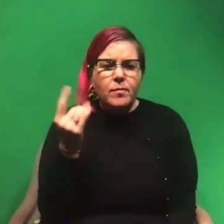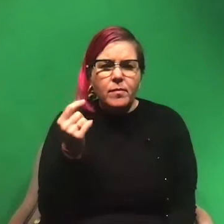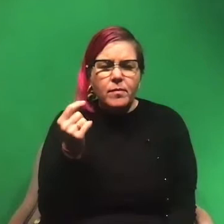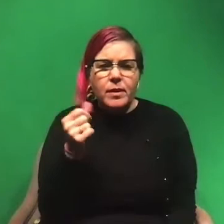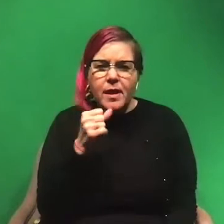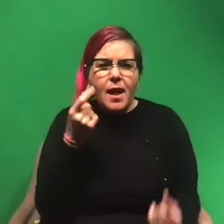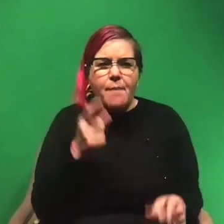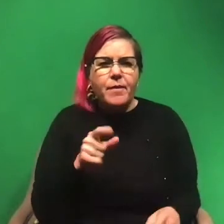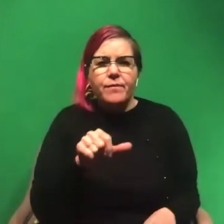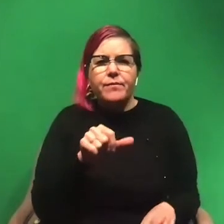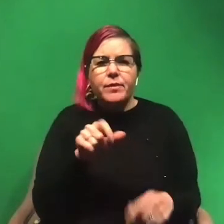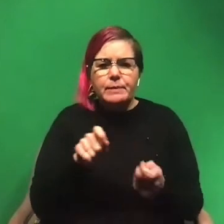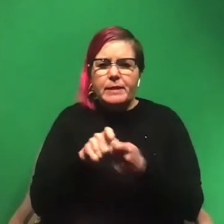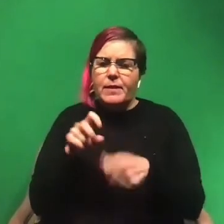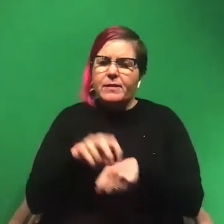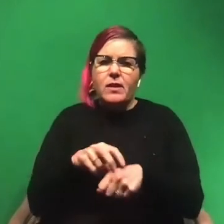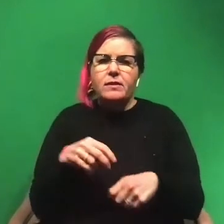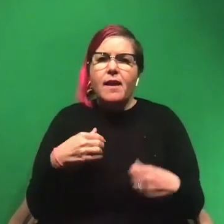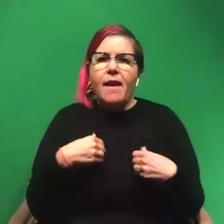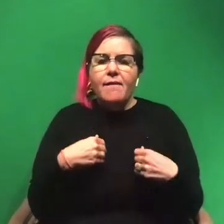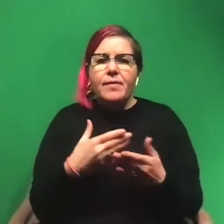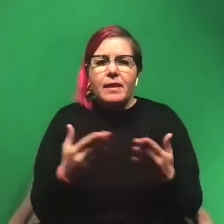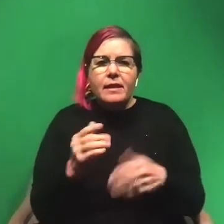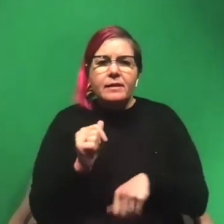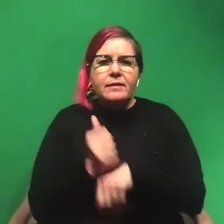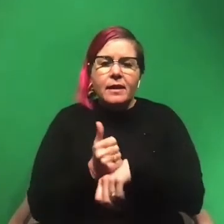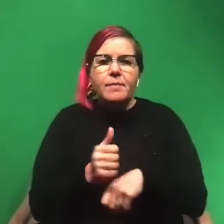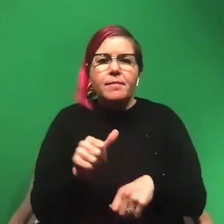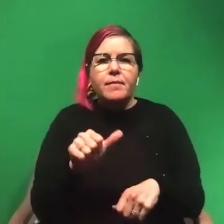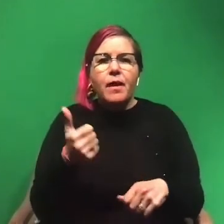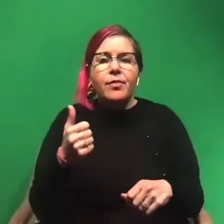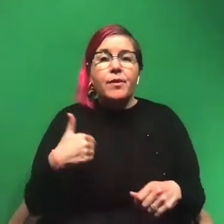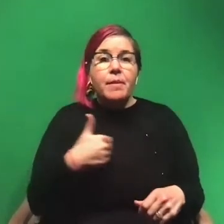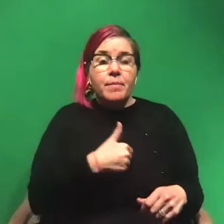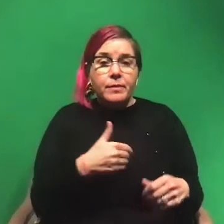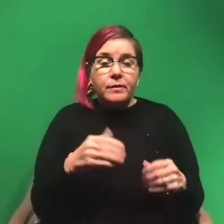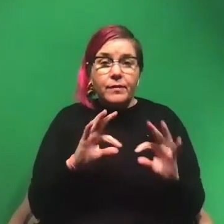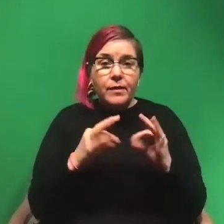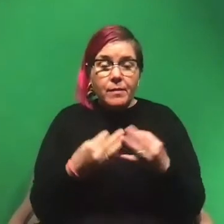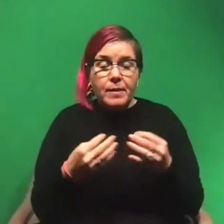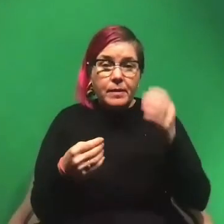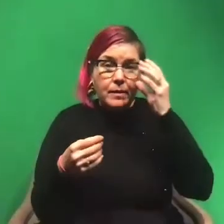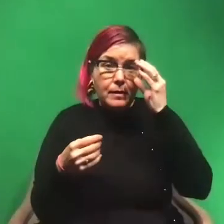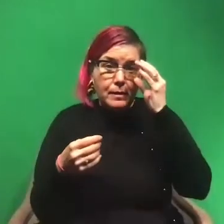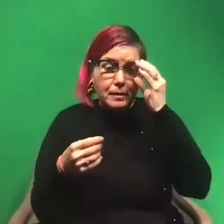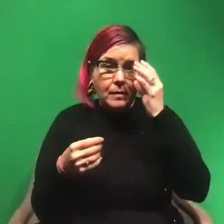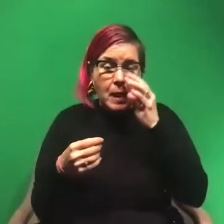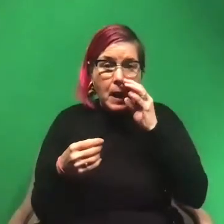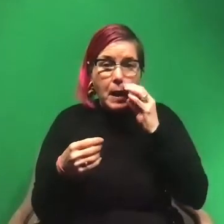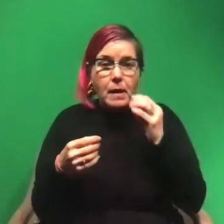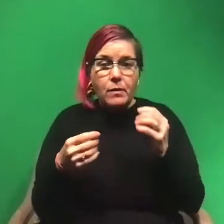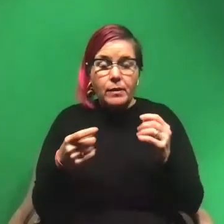And it's because we have a lot of precedents. We have other members of the family, and that we know a lot